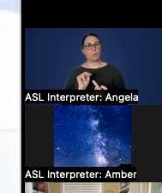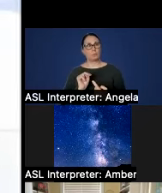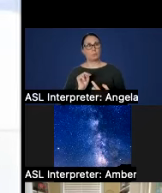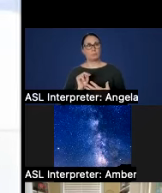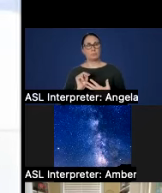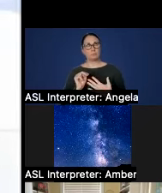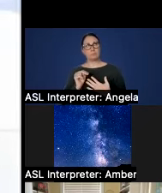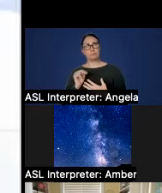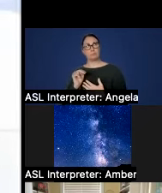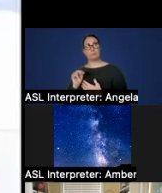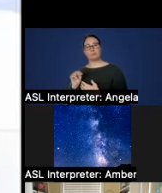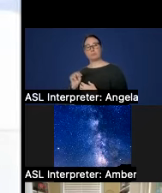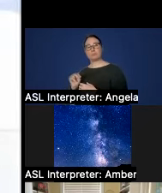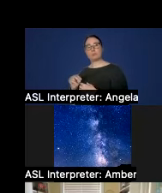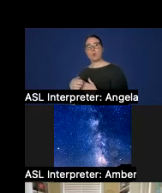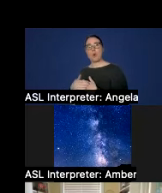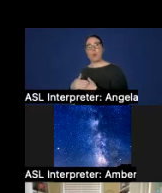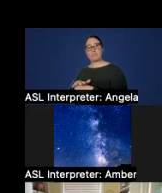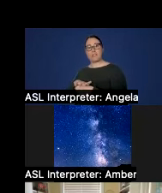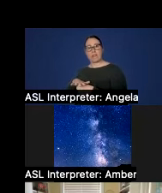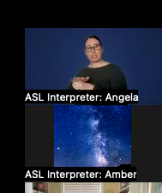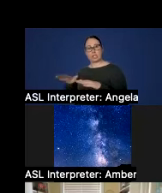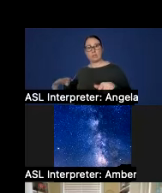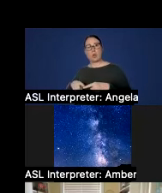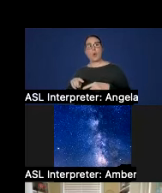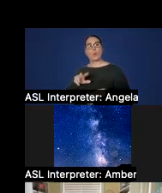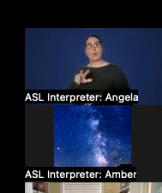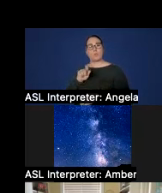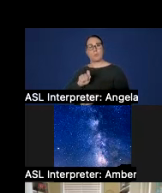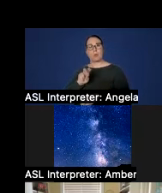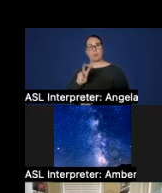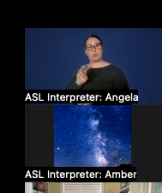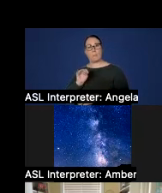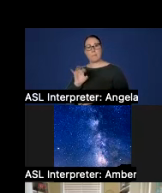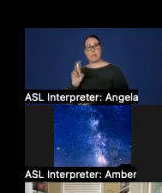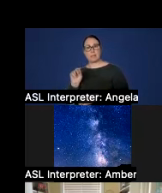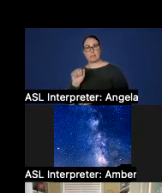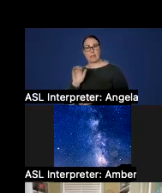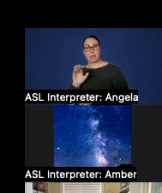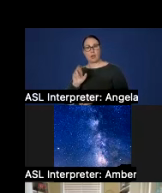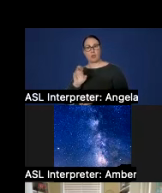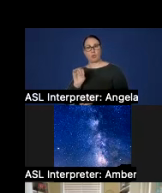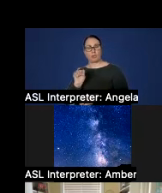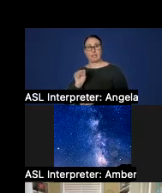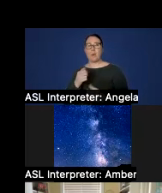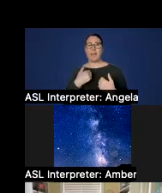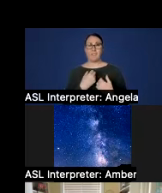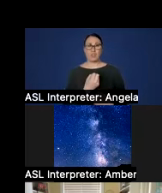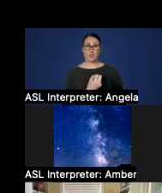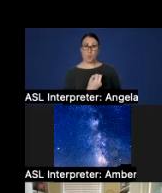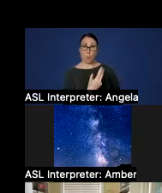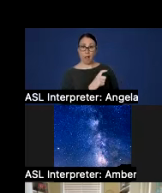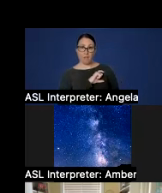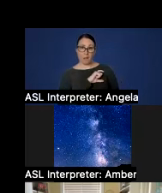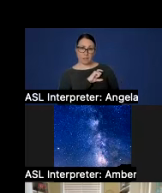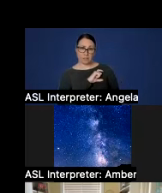reservation, we are 2.3 million acres, and we have, I think, like 12 law enforcement officers or something